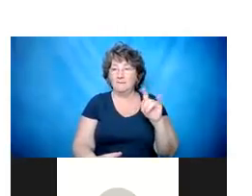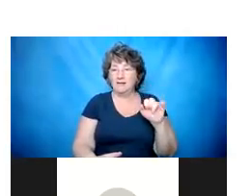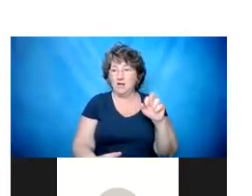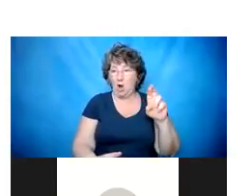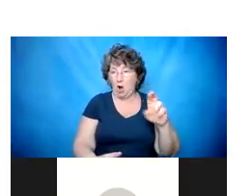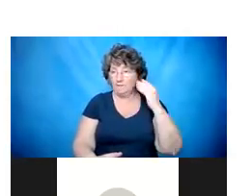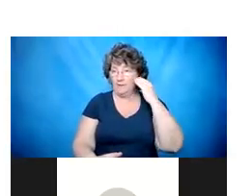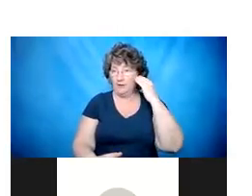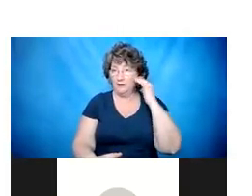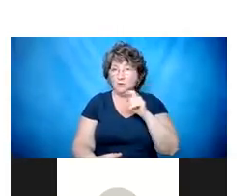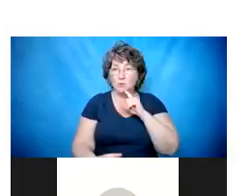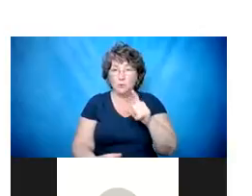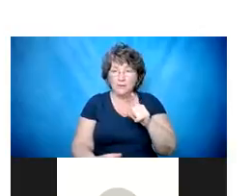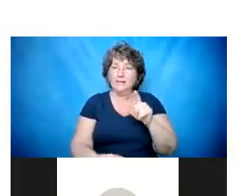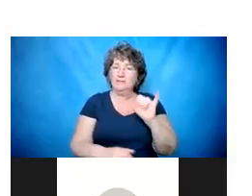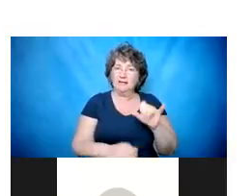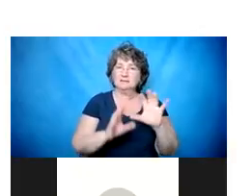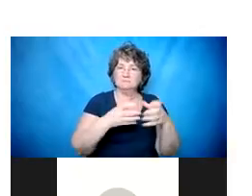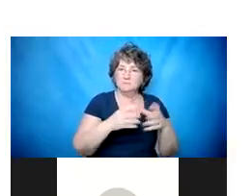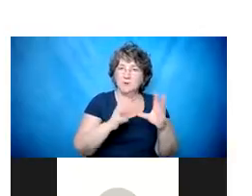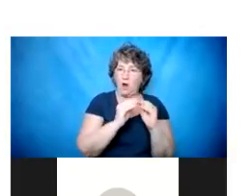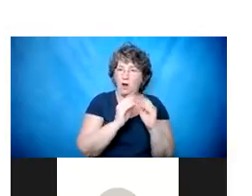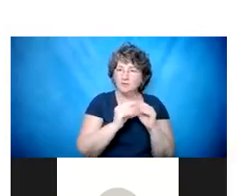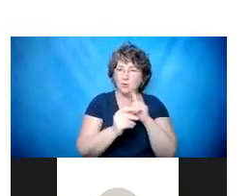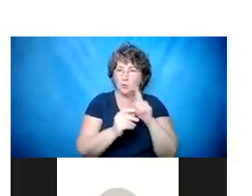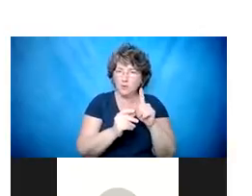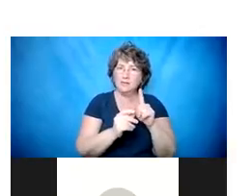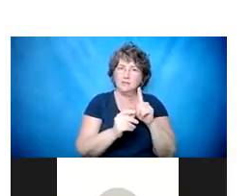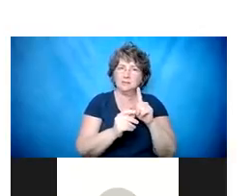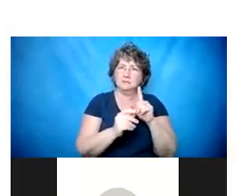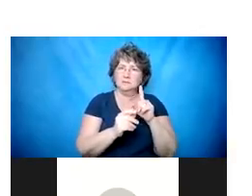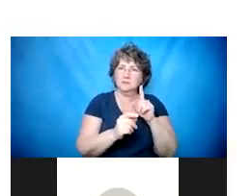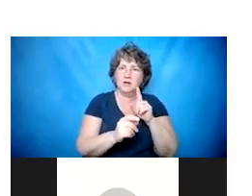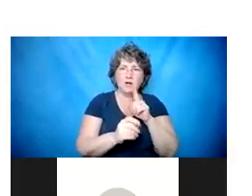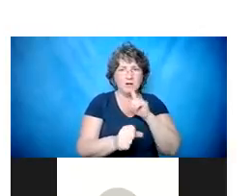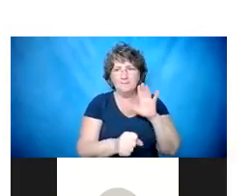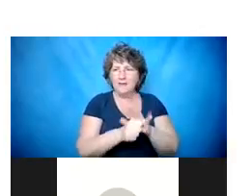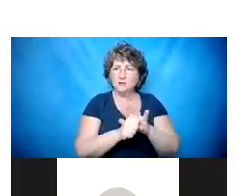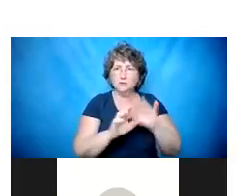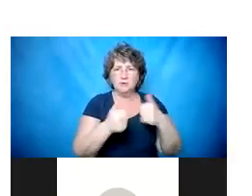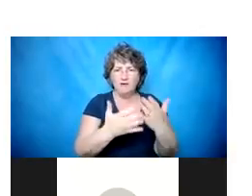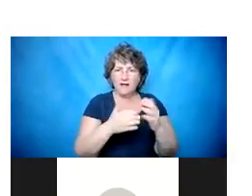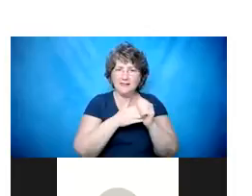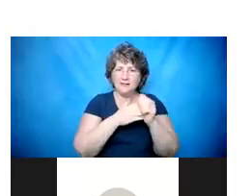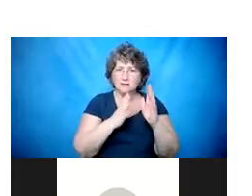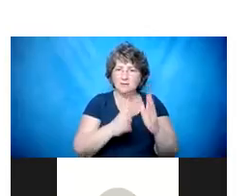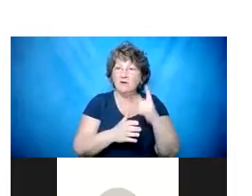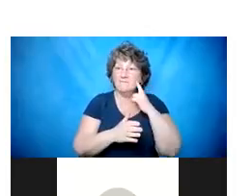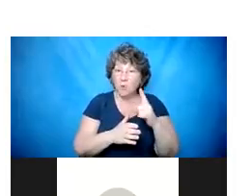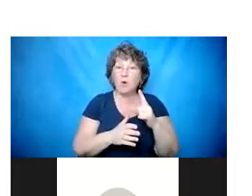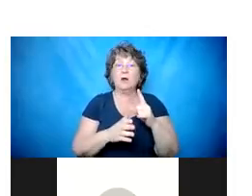to promoting education and leadership to monolingual Spanish-speaking families with children or relatives with